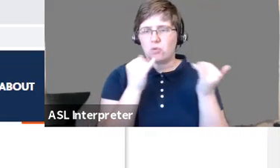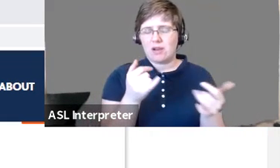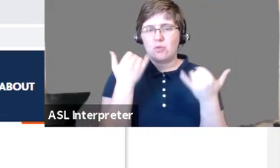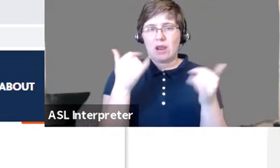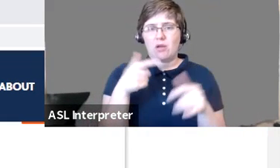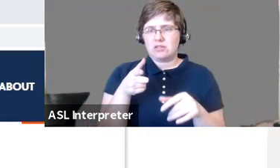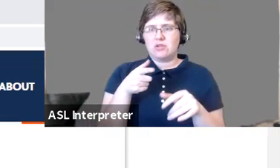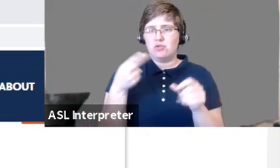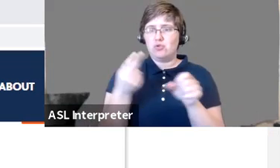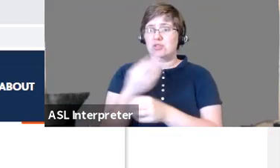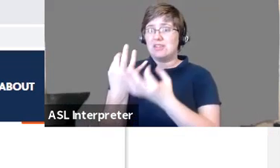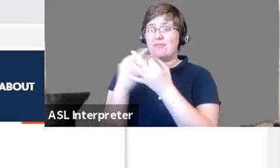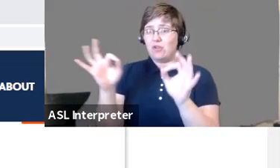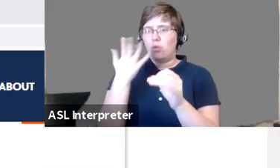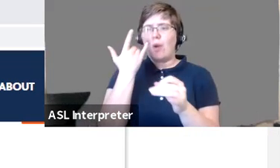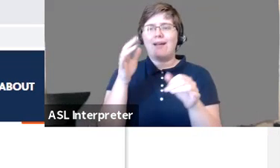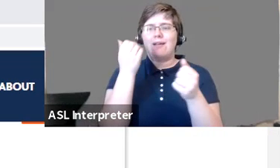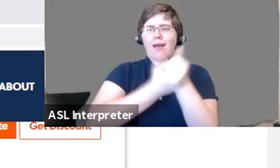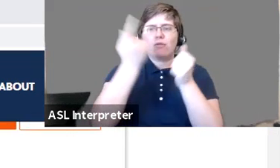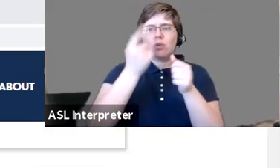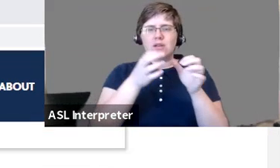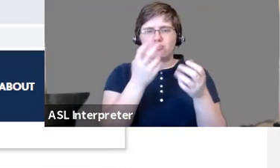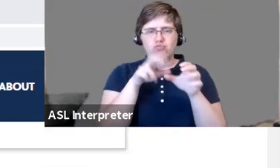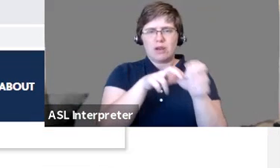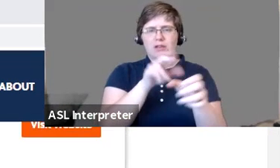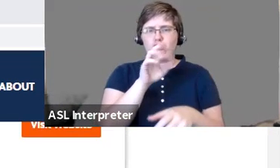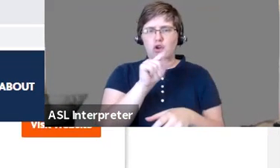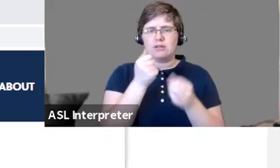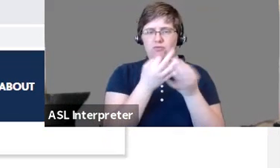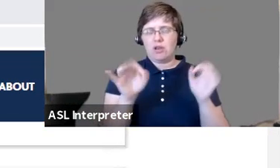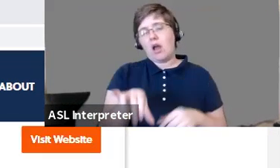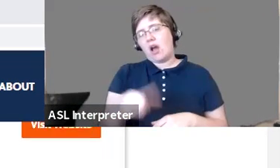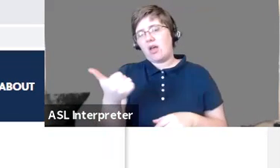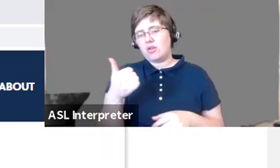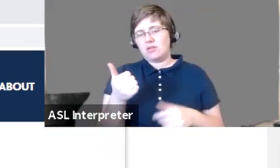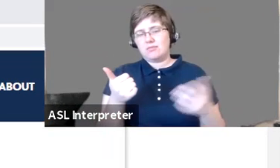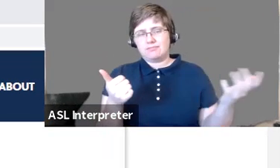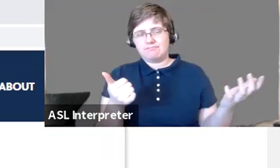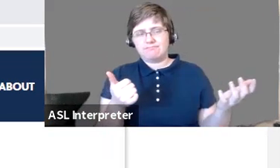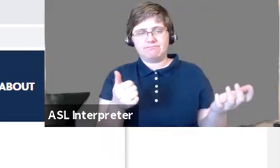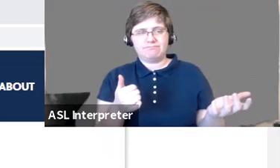free that's standard for everyone. There are some other providers, I just clicked on it,